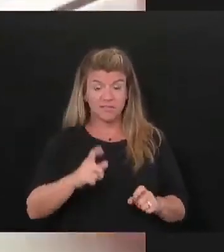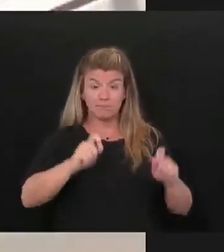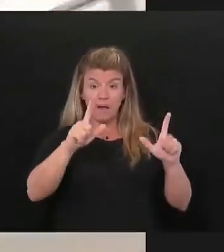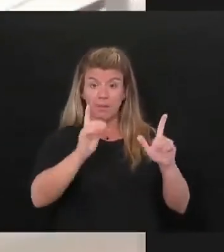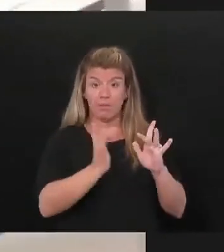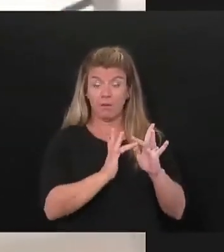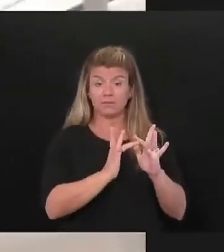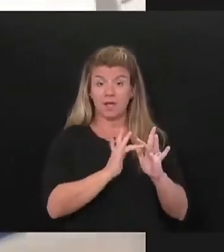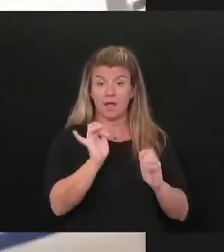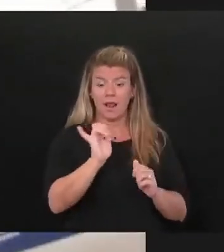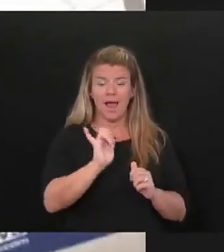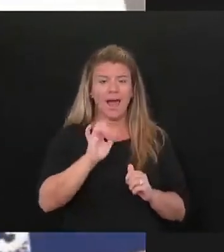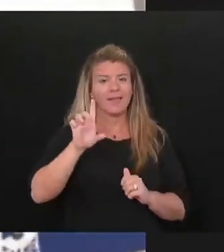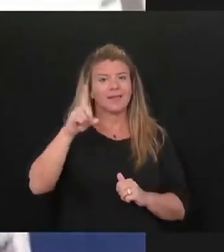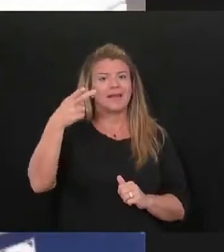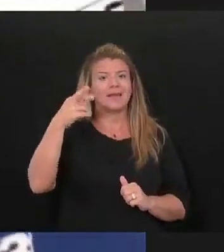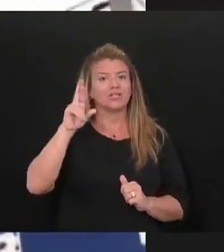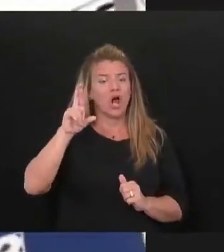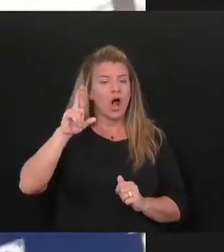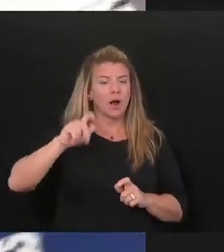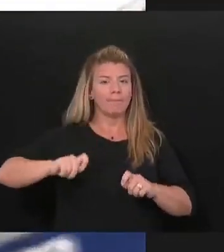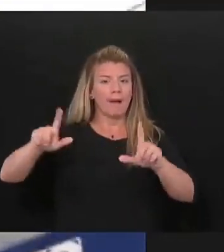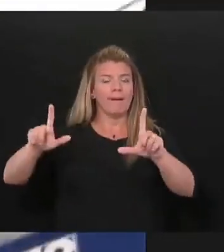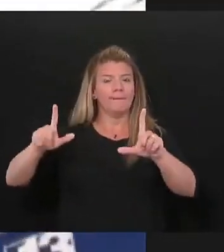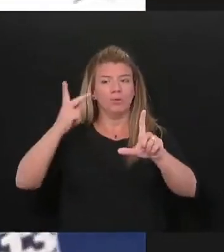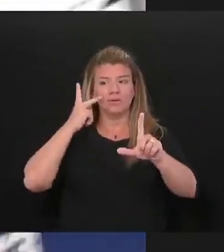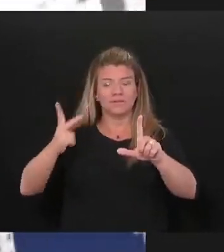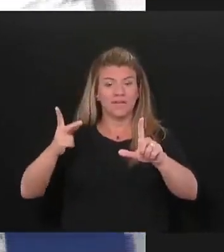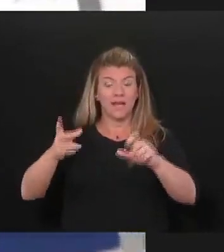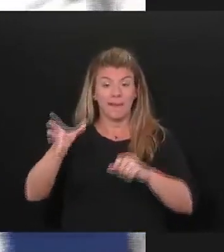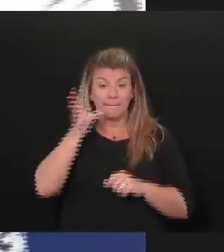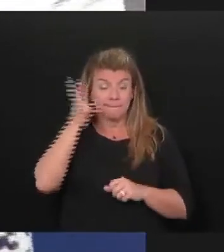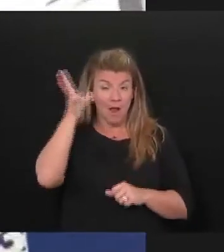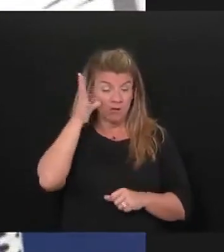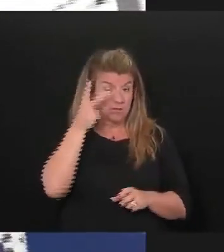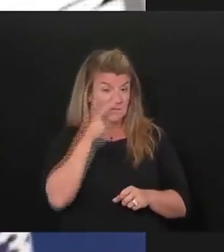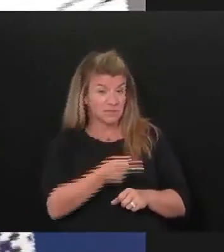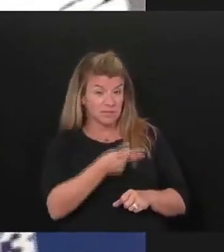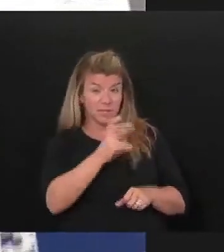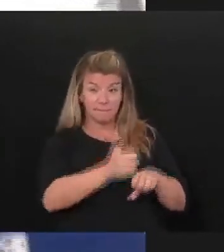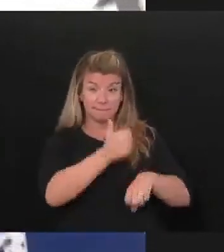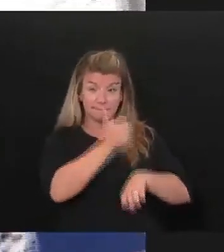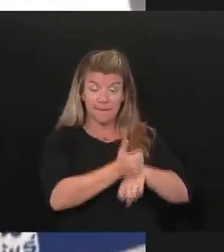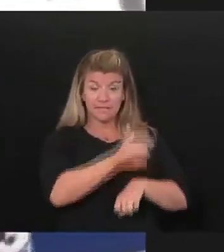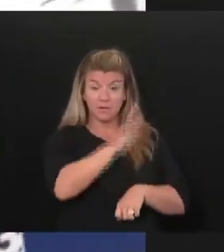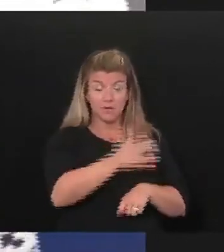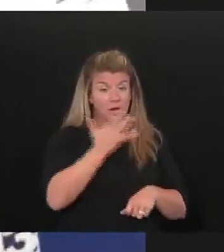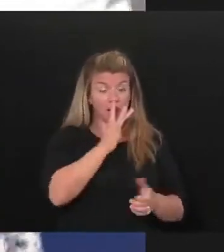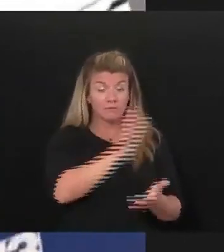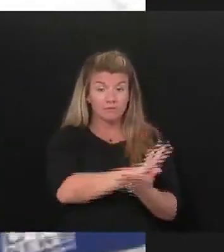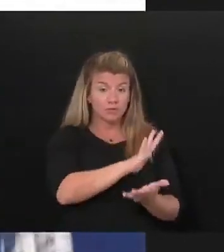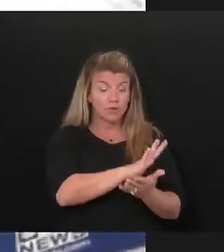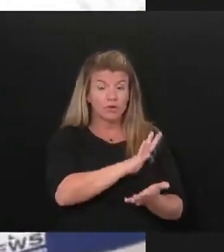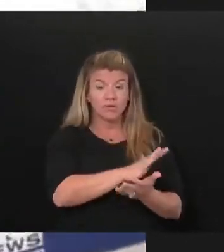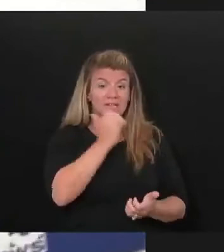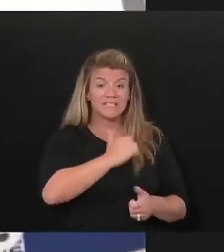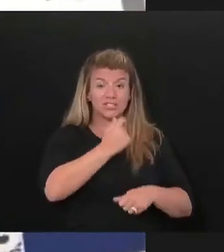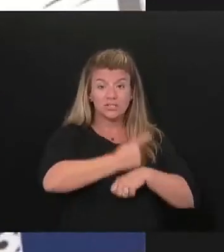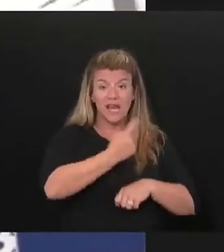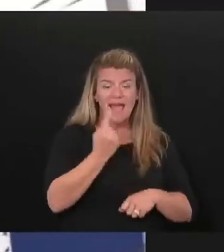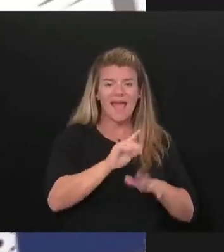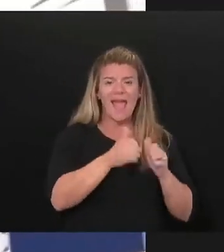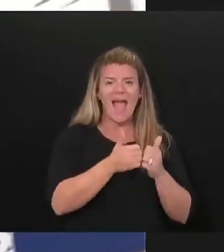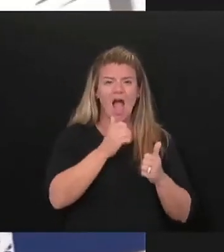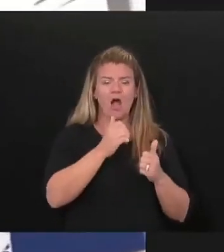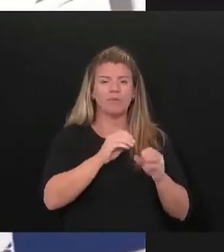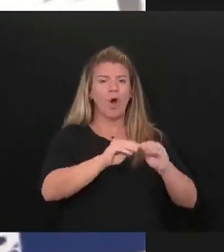look at the dashboard at DHHR, and parents can make their own informed decision based on the color of the school on a given day? How transparent